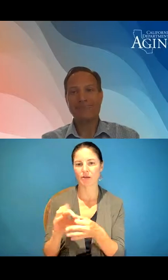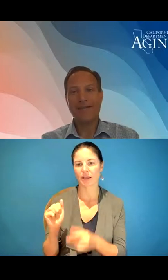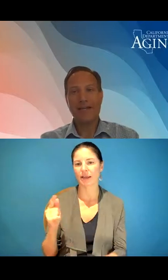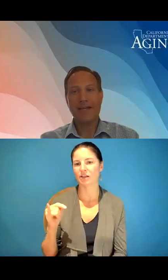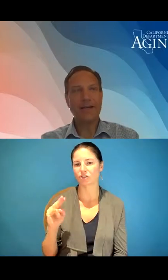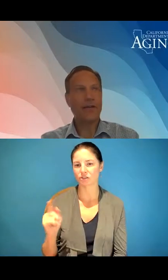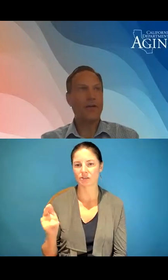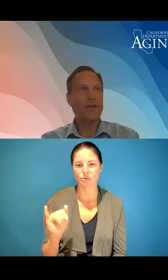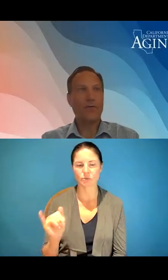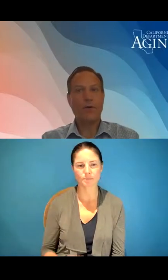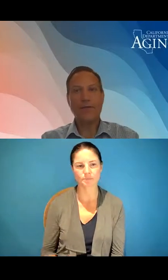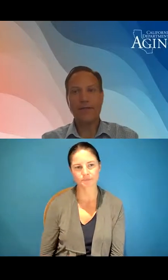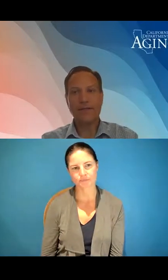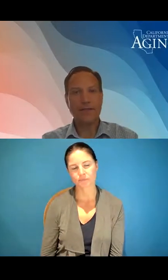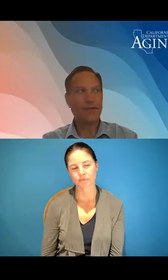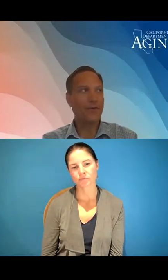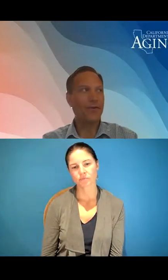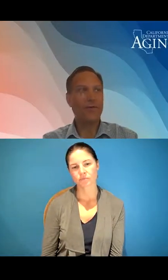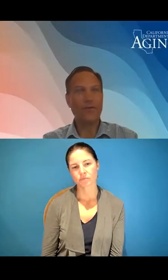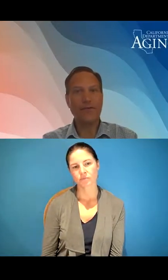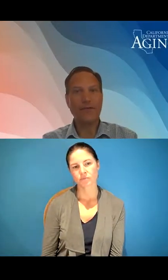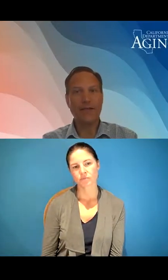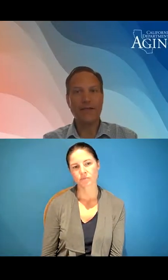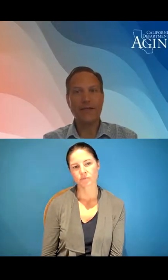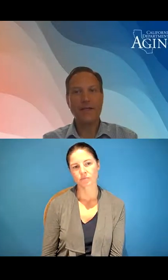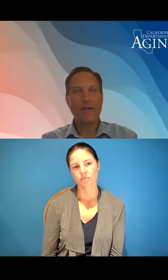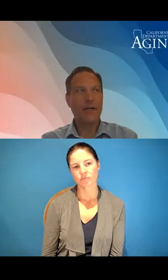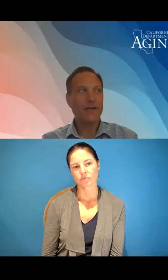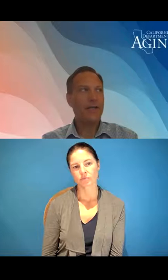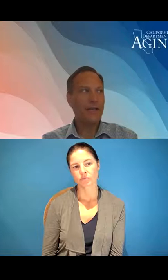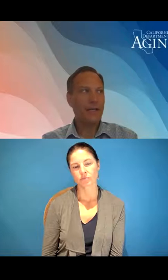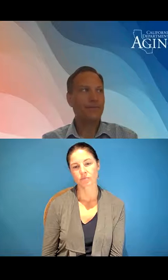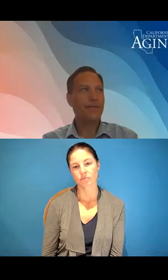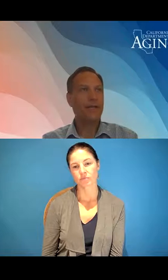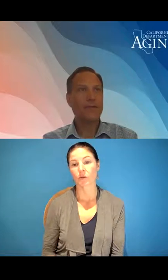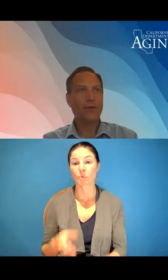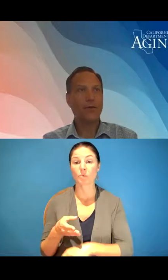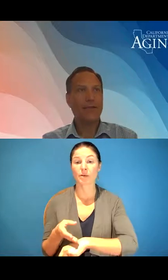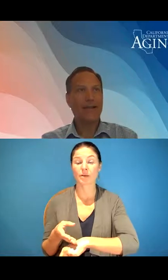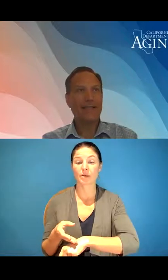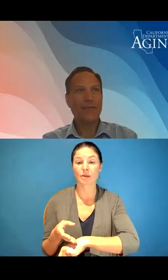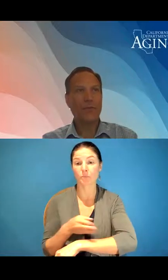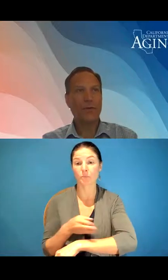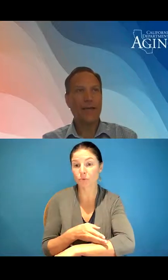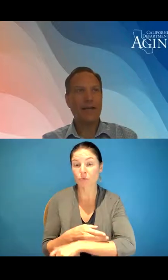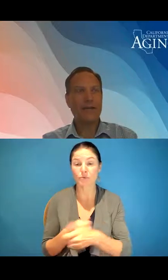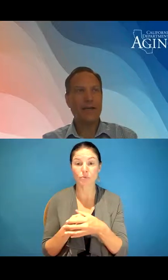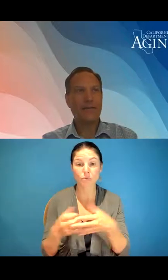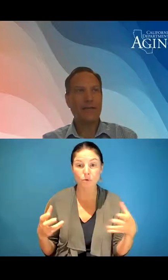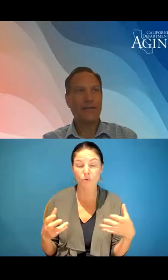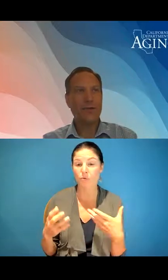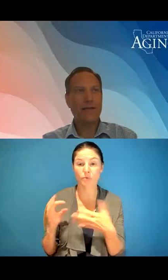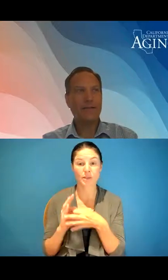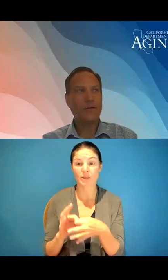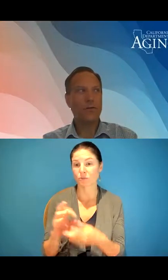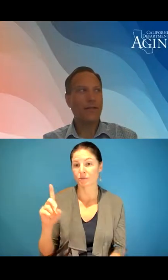Okay. And another area where we continue to grow and improve is on our data. So as I reported out